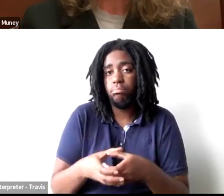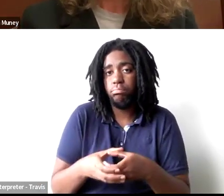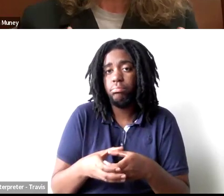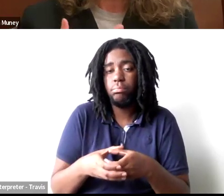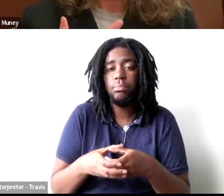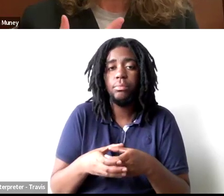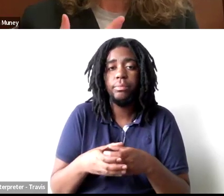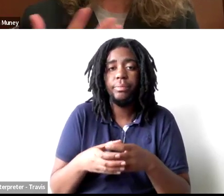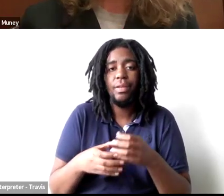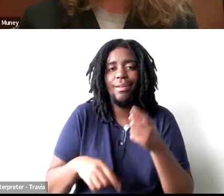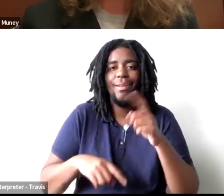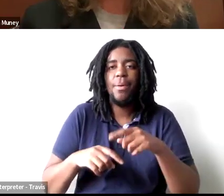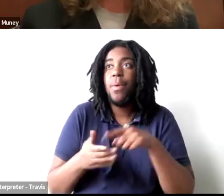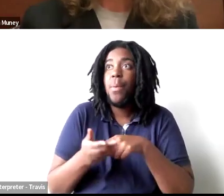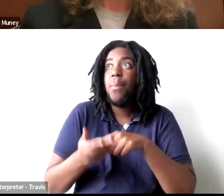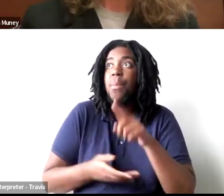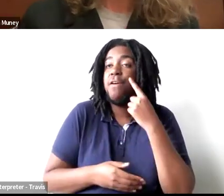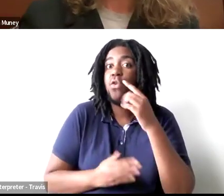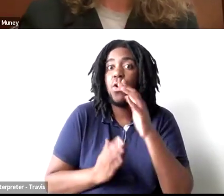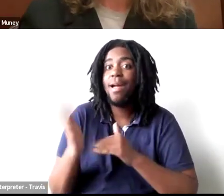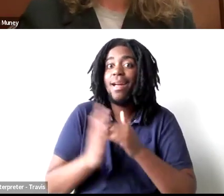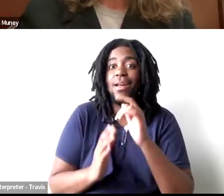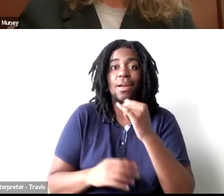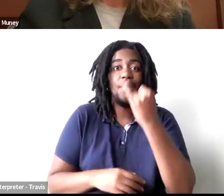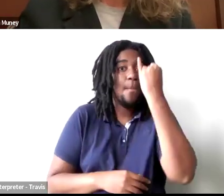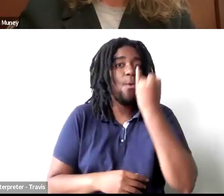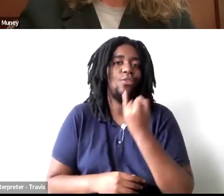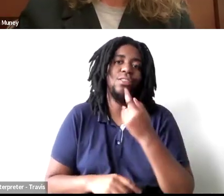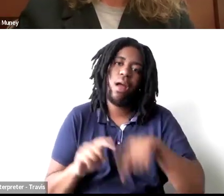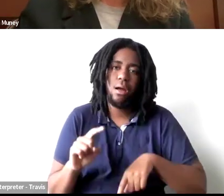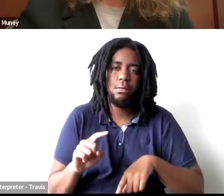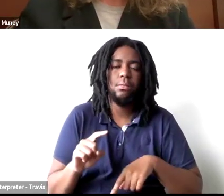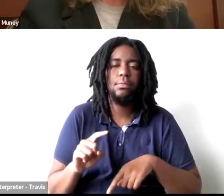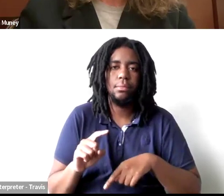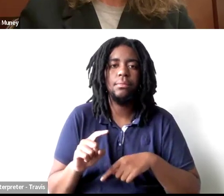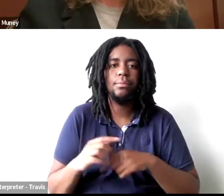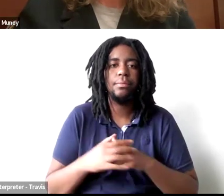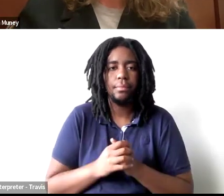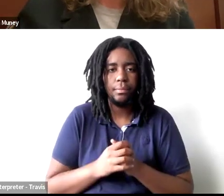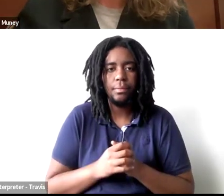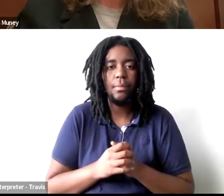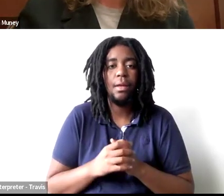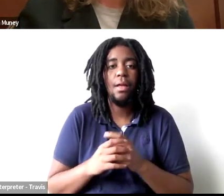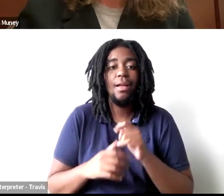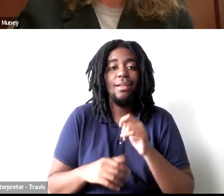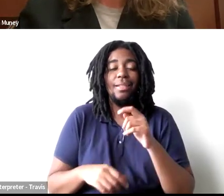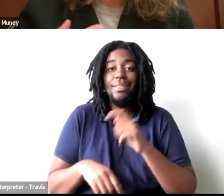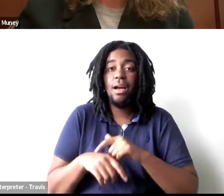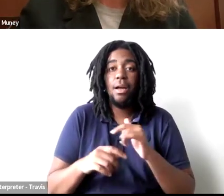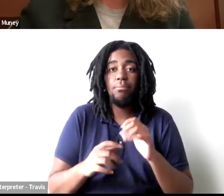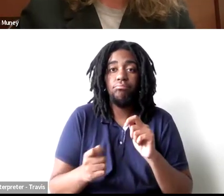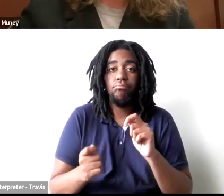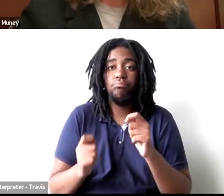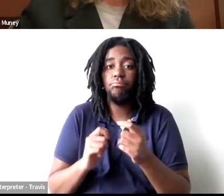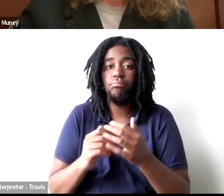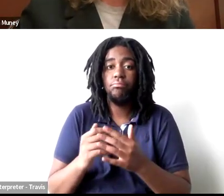make their way in the world. And then after we formed a country, people were starting to have the possibility to